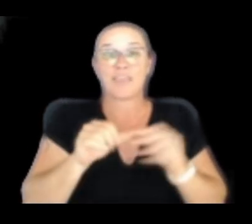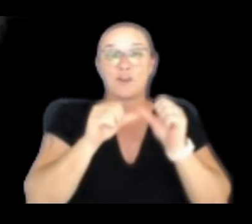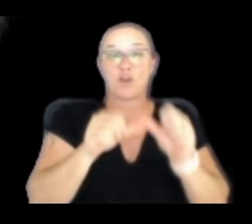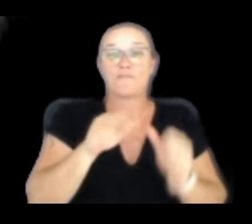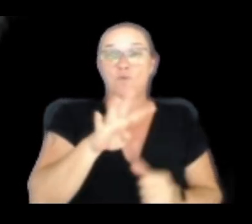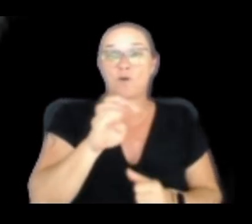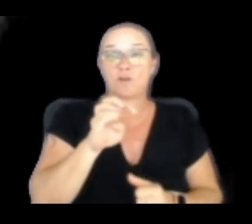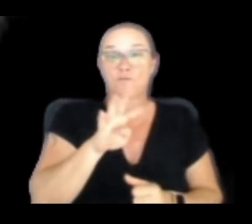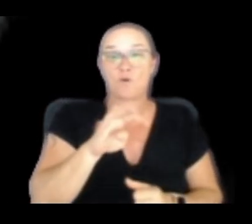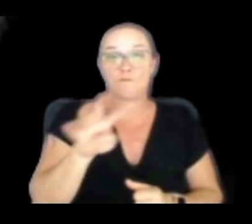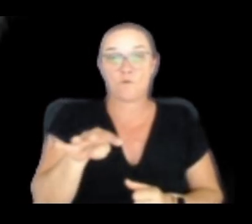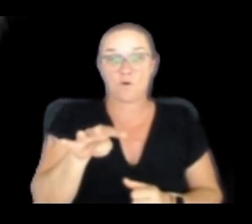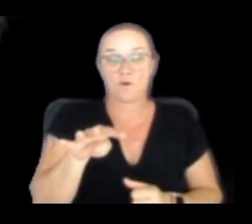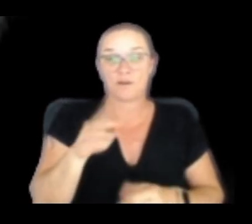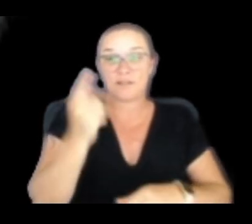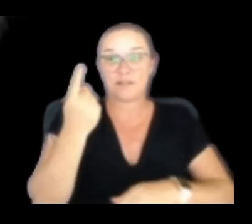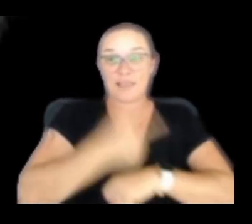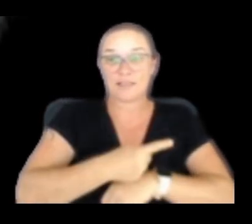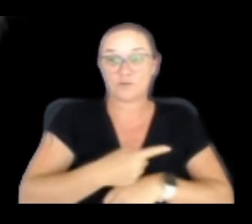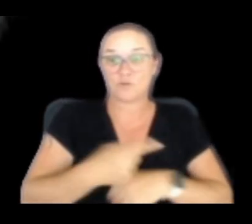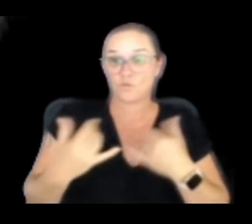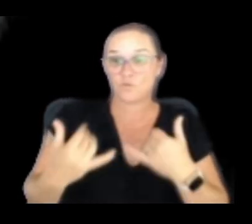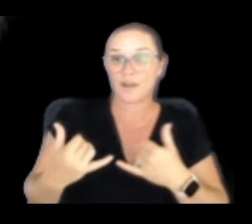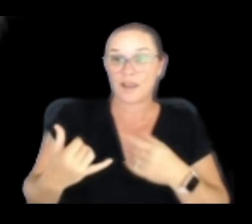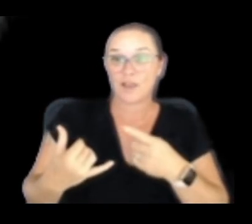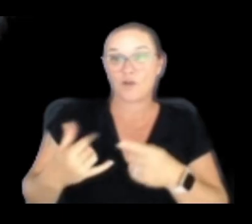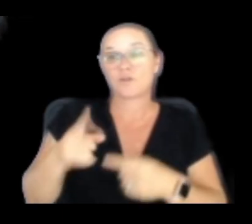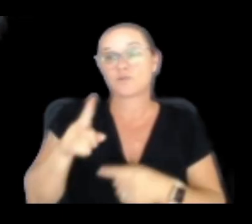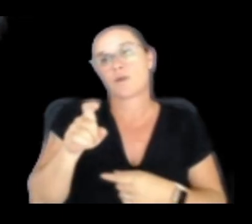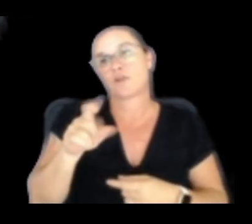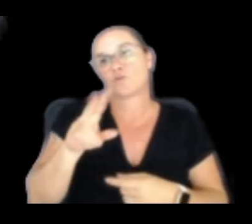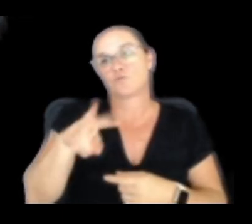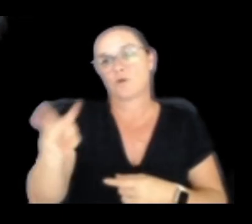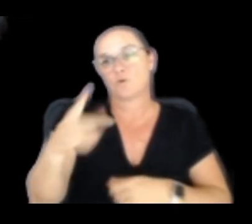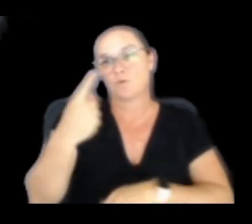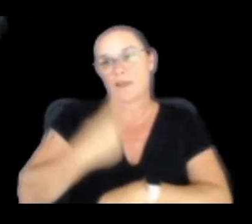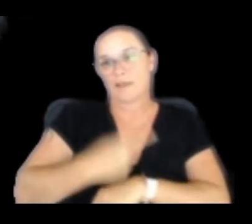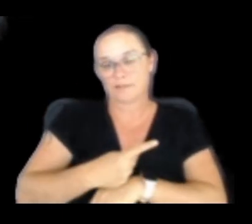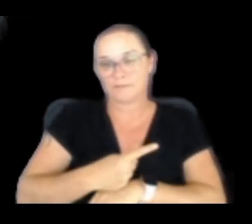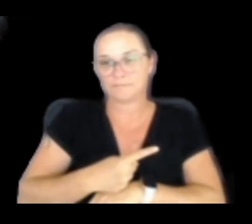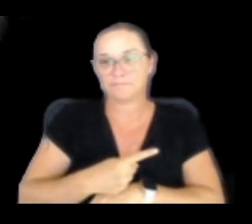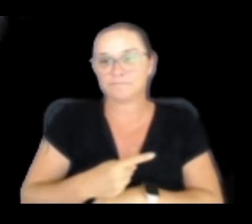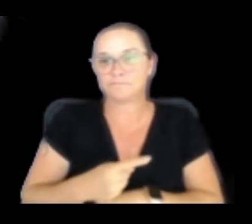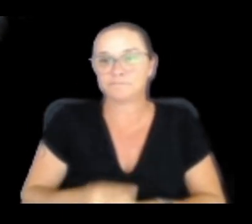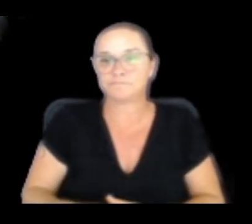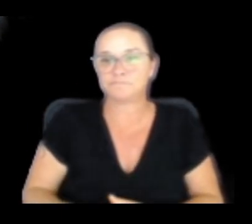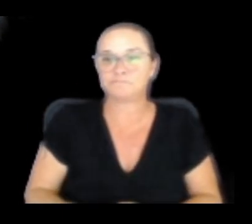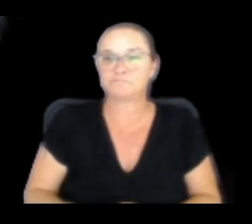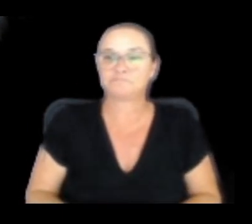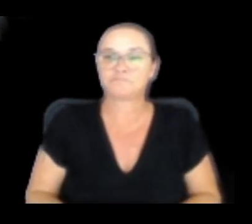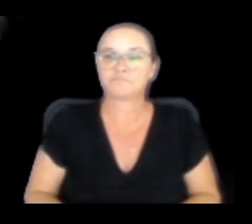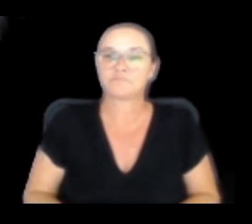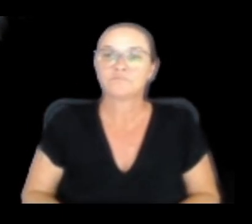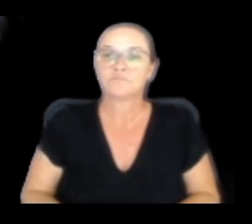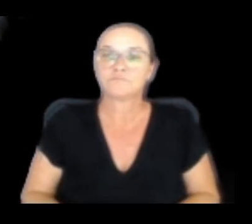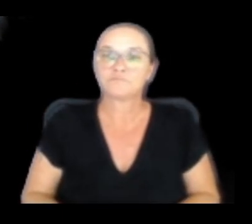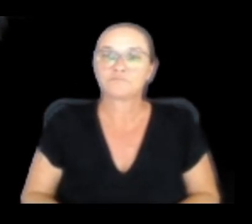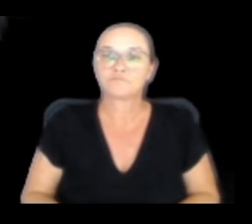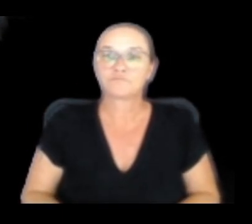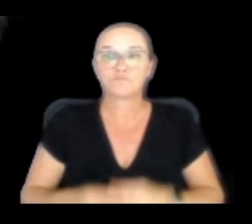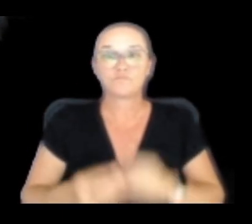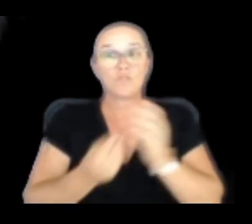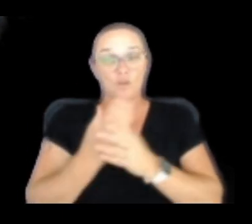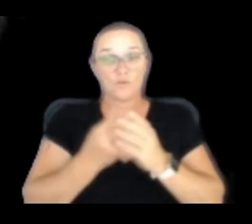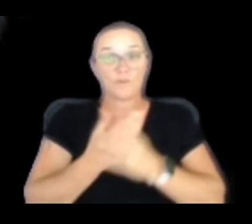we are, at least this map and volume was taken 122 days into this eruption. So we're erupting at a much faster pace